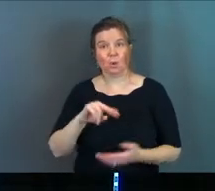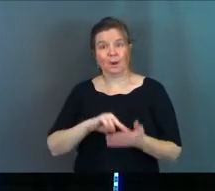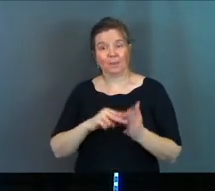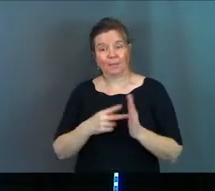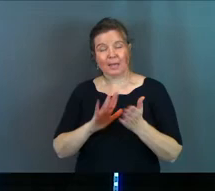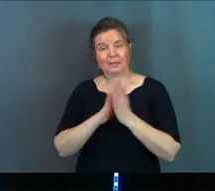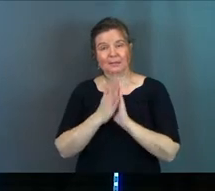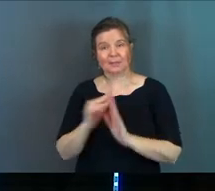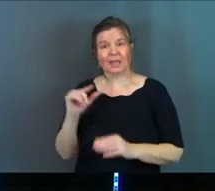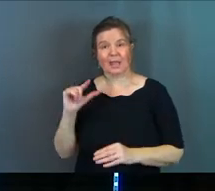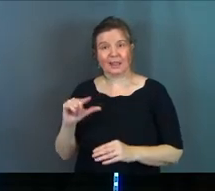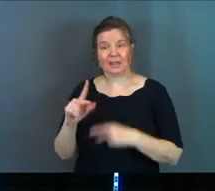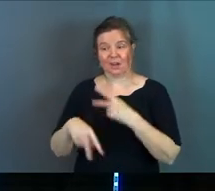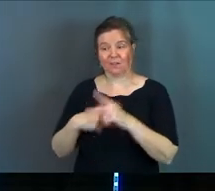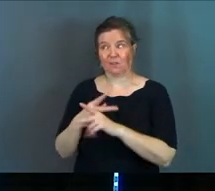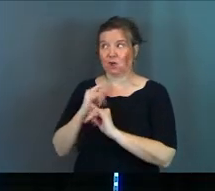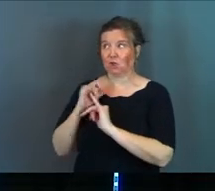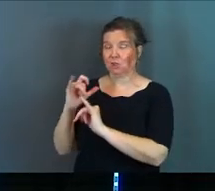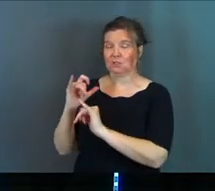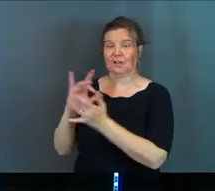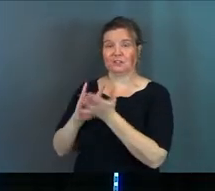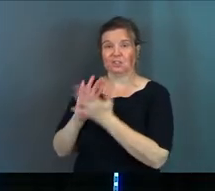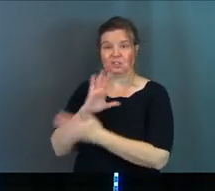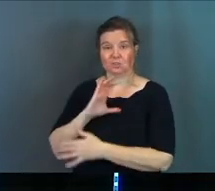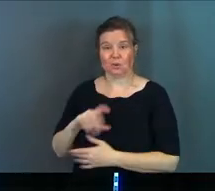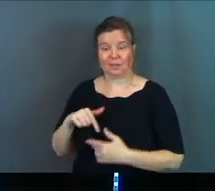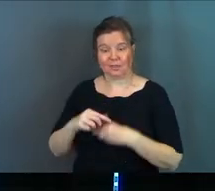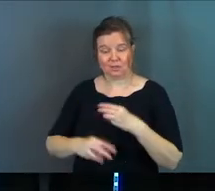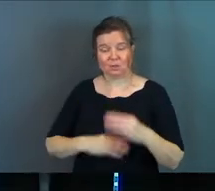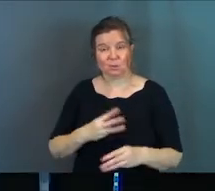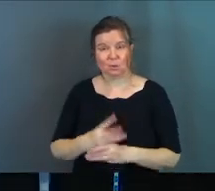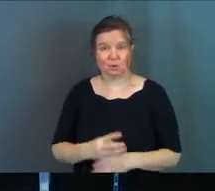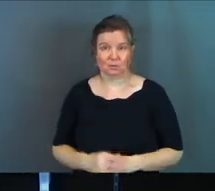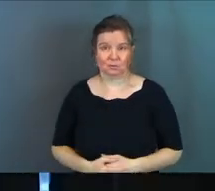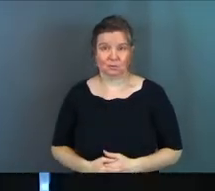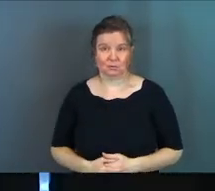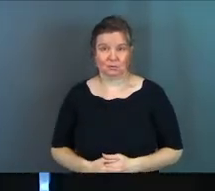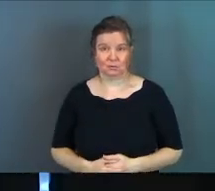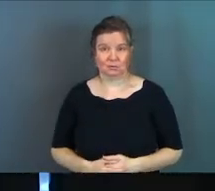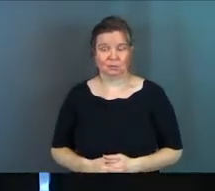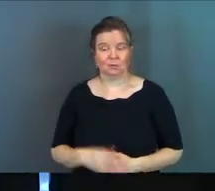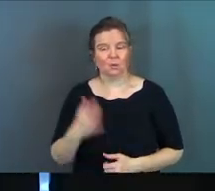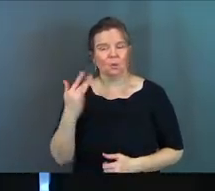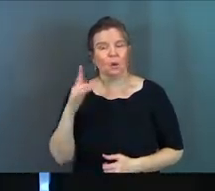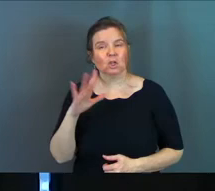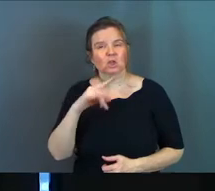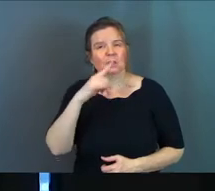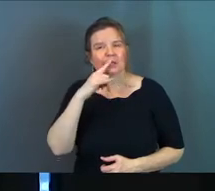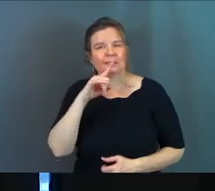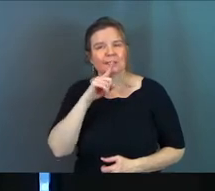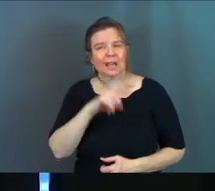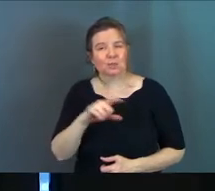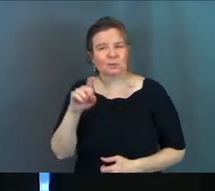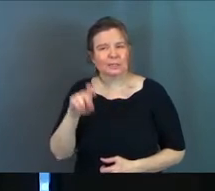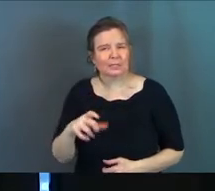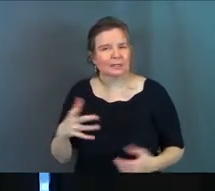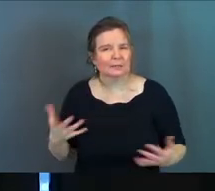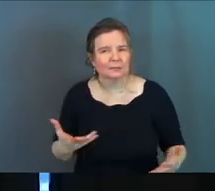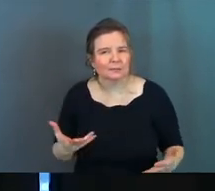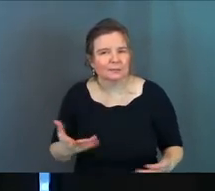meant to be a little version of Jesus Christ in this world. Because what do your kids actually